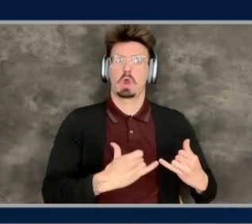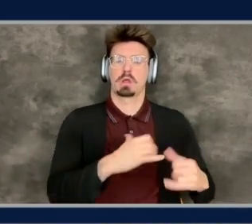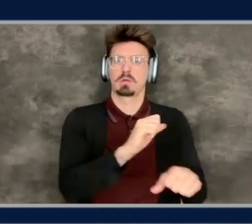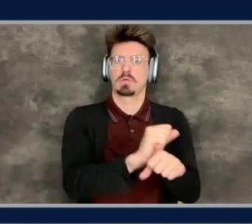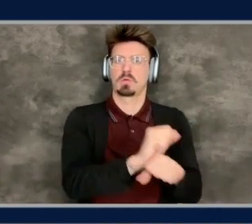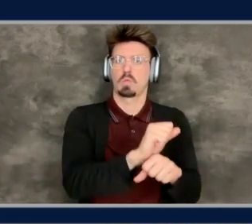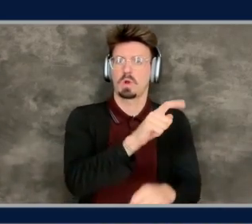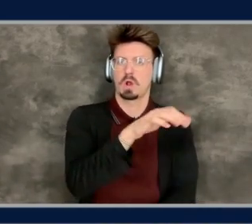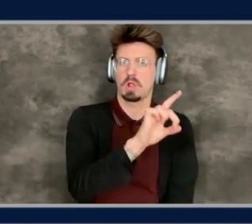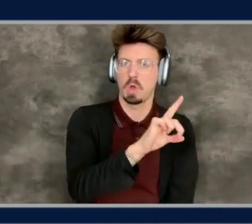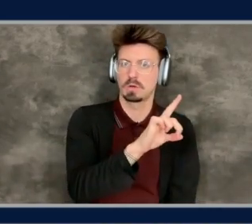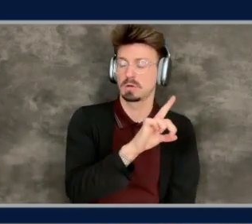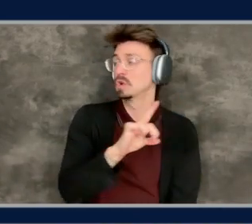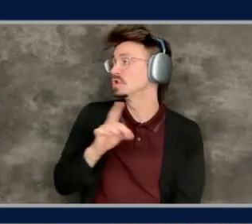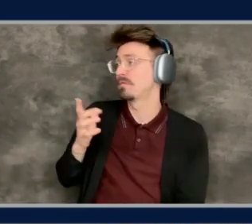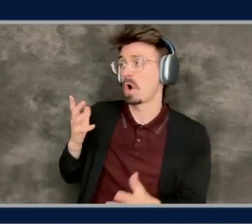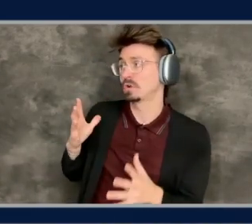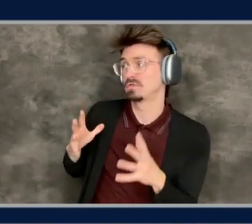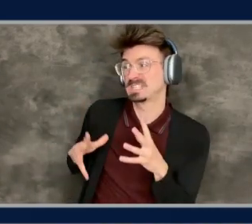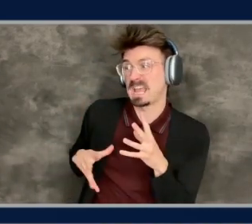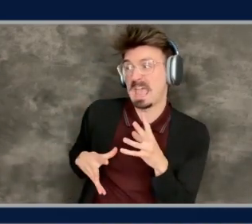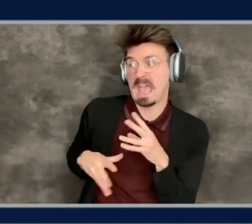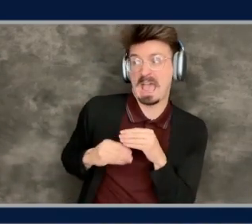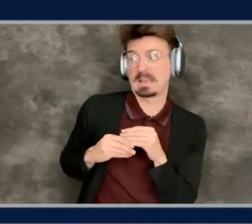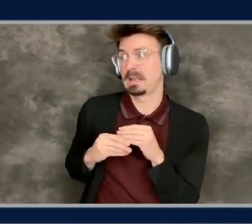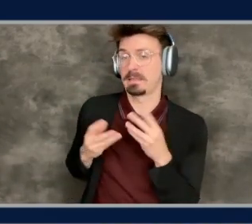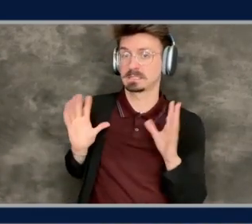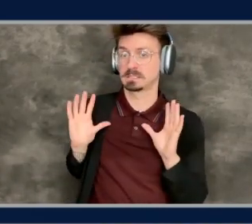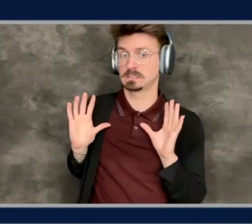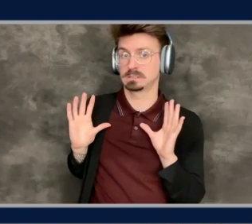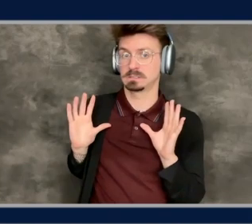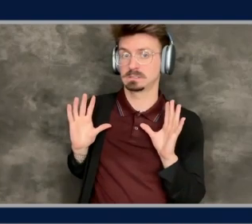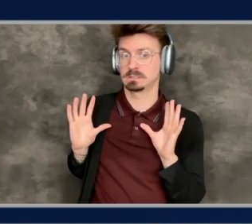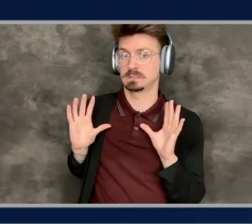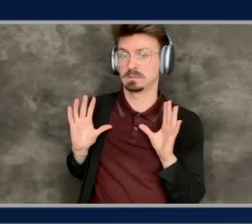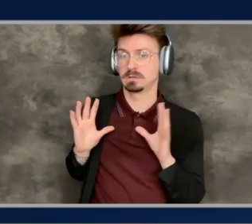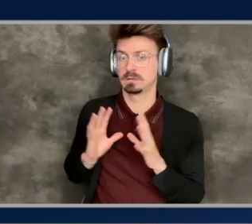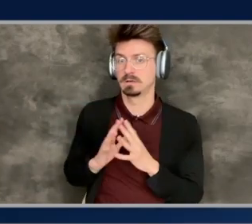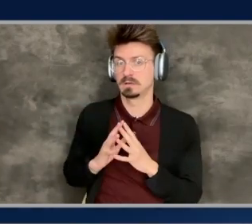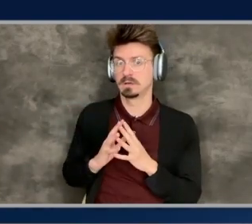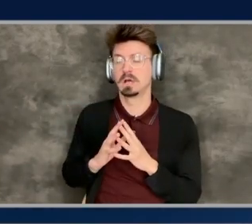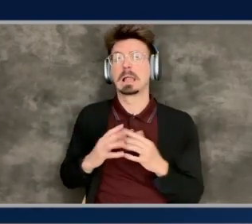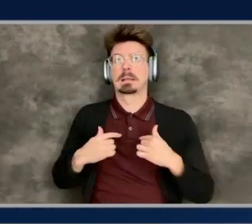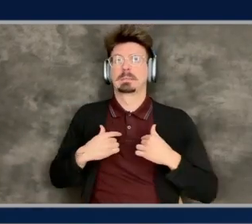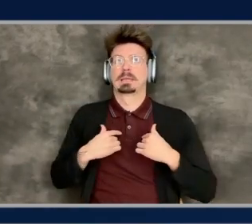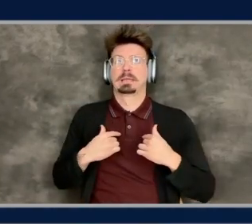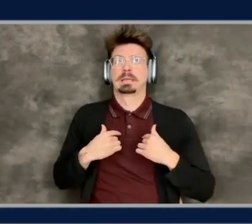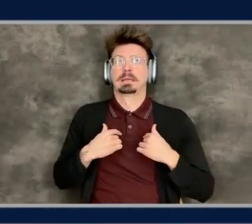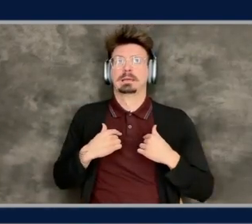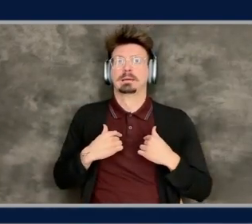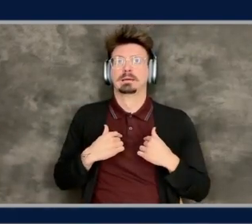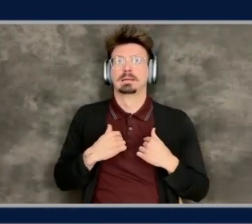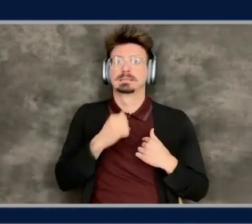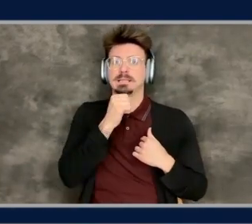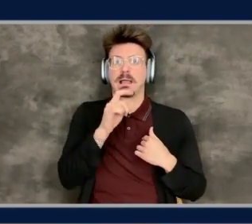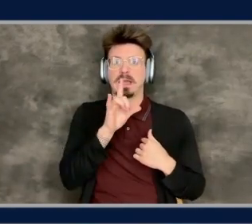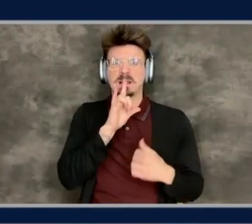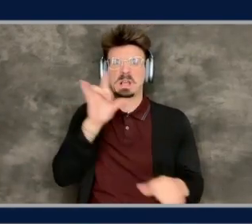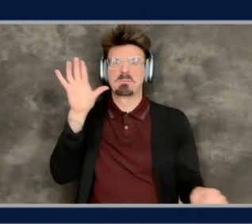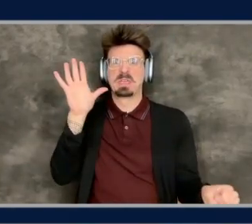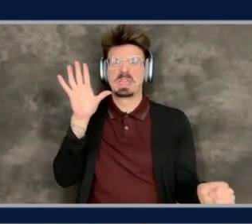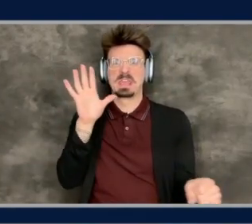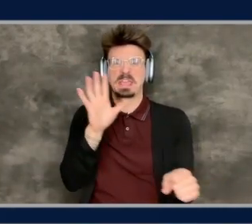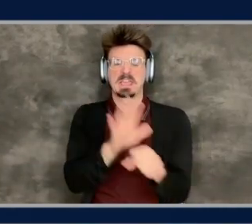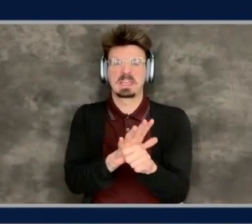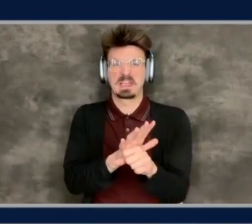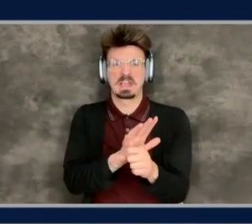Exactly. Right. It's not maybe like... Like I might do, it's not committing to main. that's fair. I